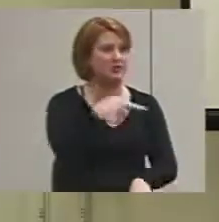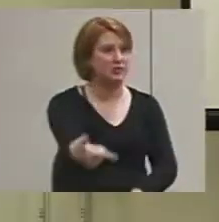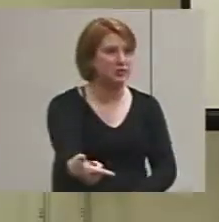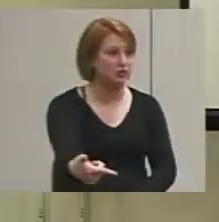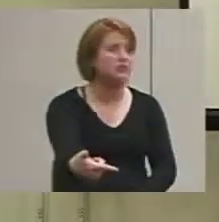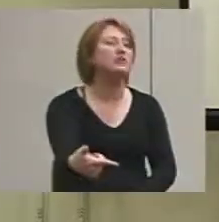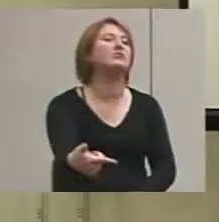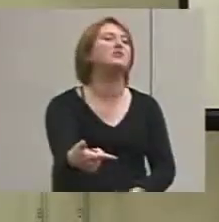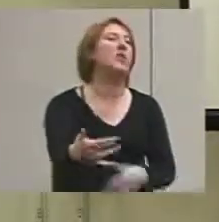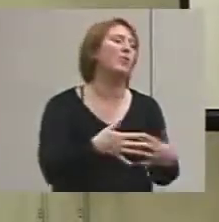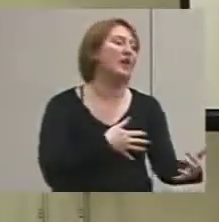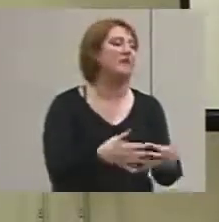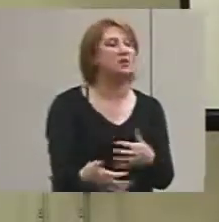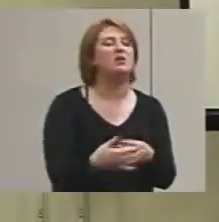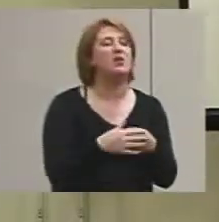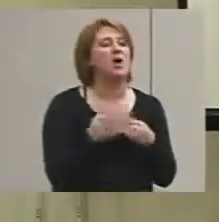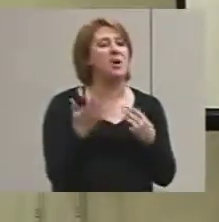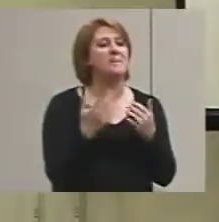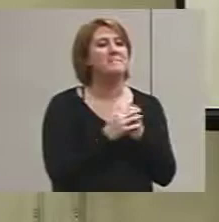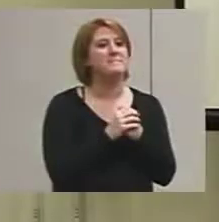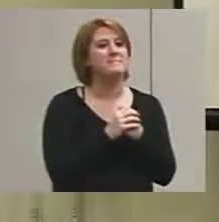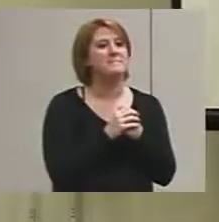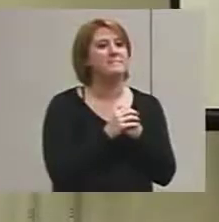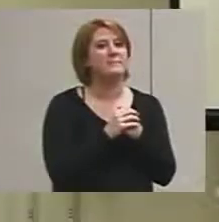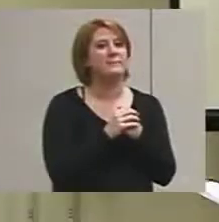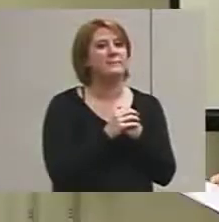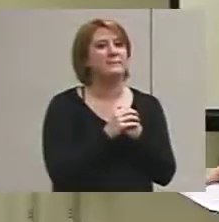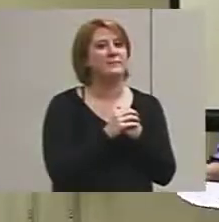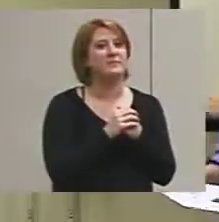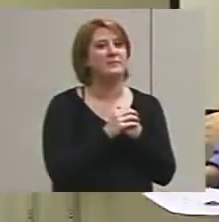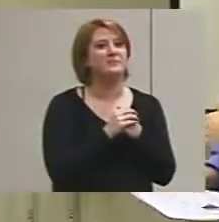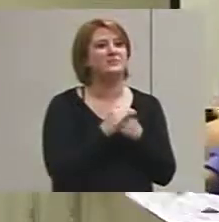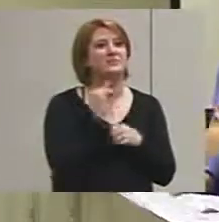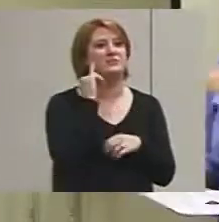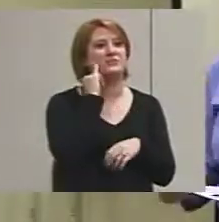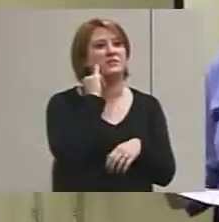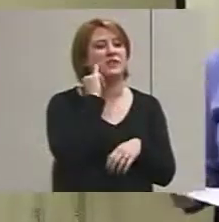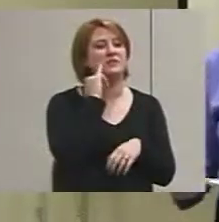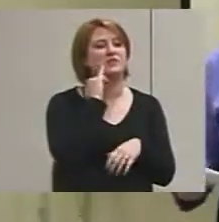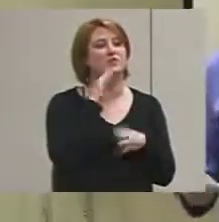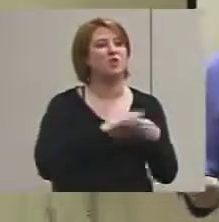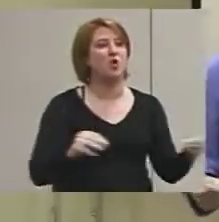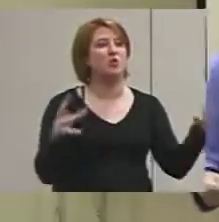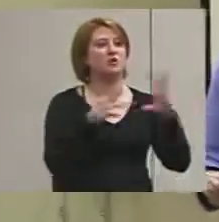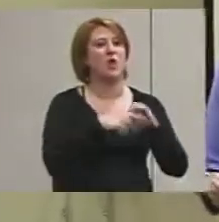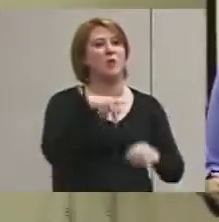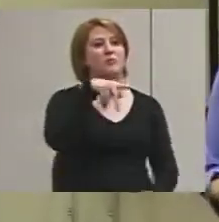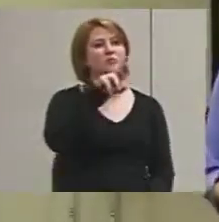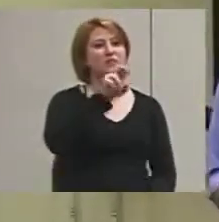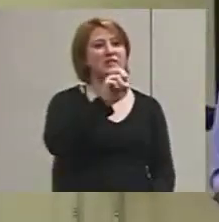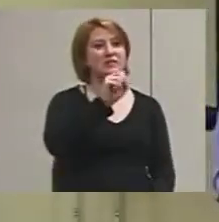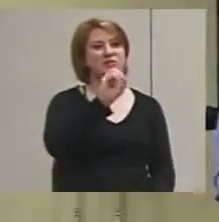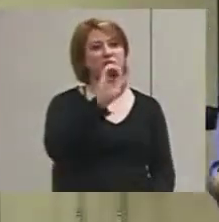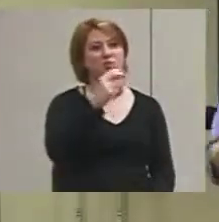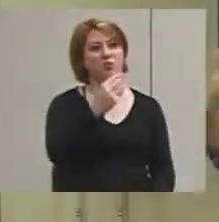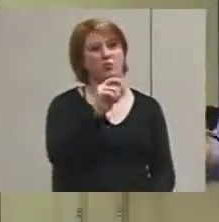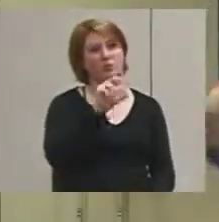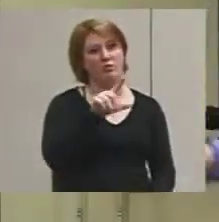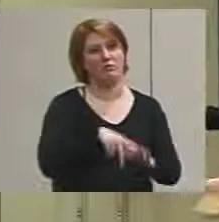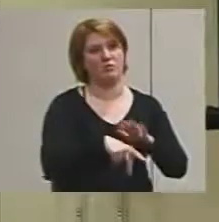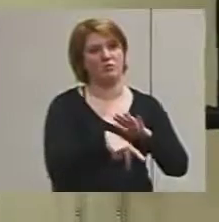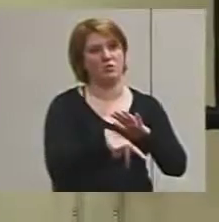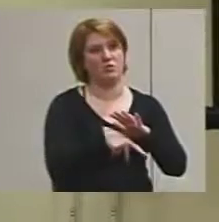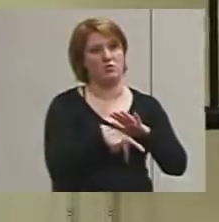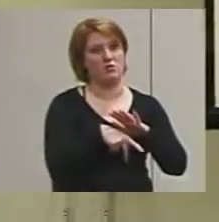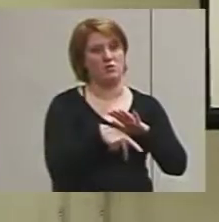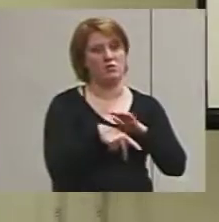for whatever, or even if the lesson, such as a story, is too long and he's expected to sit for a story for too long. So those are the